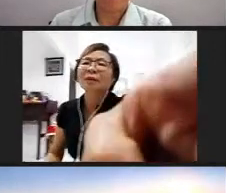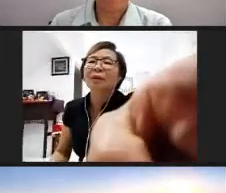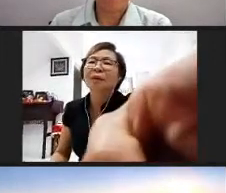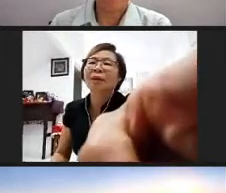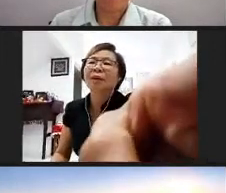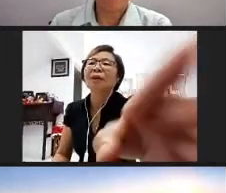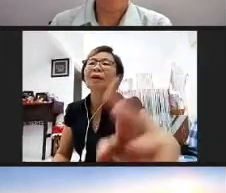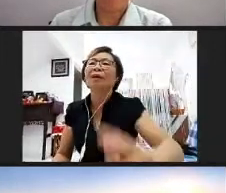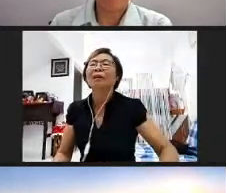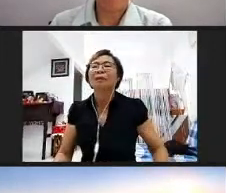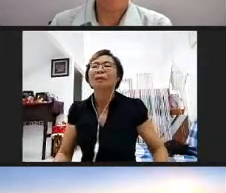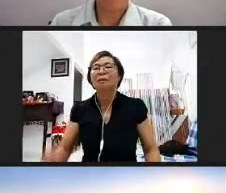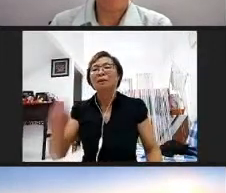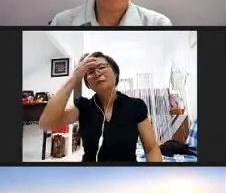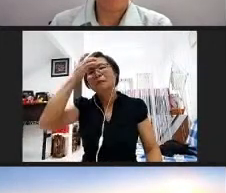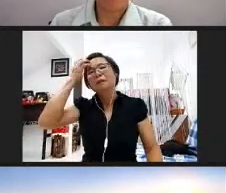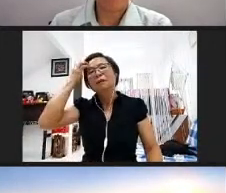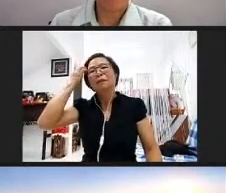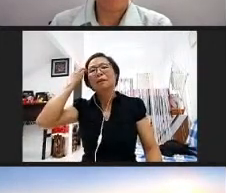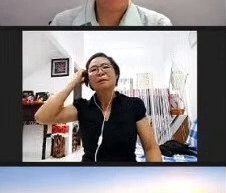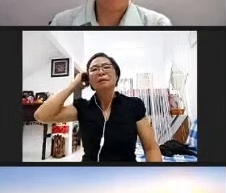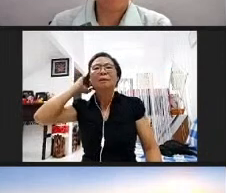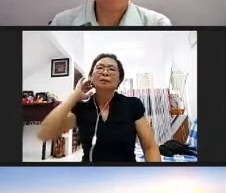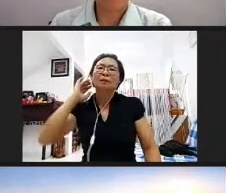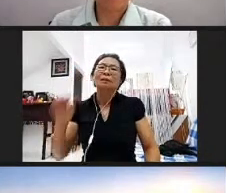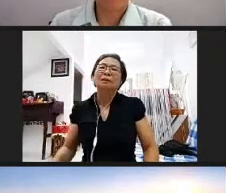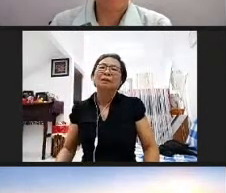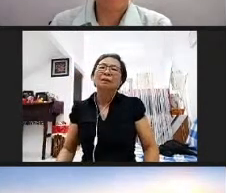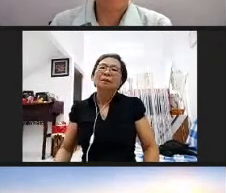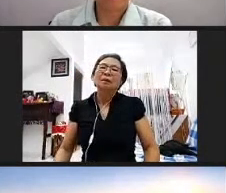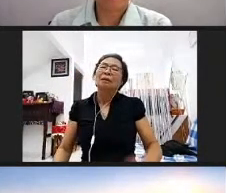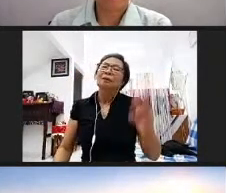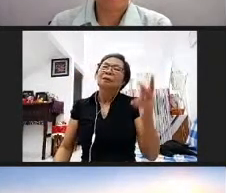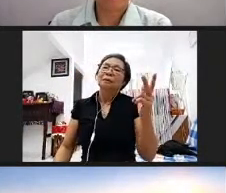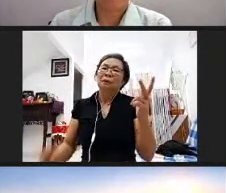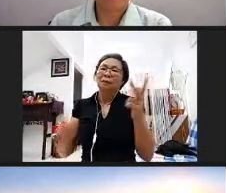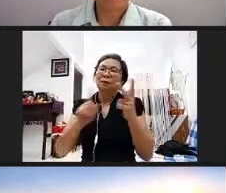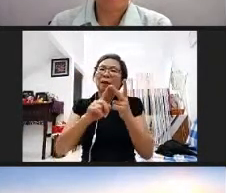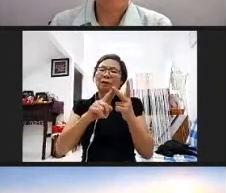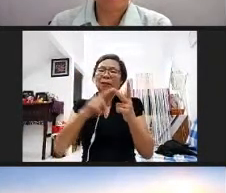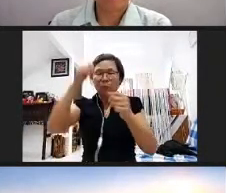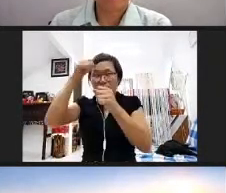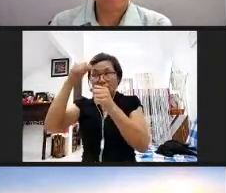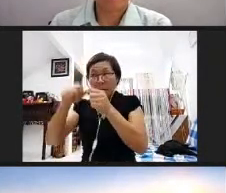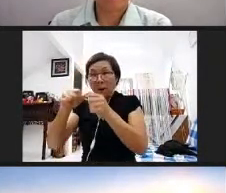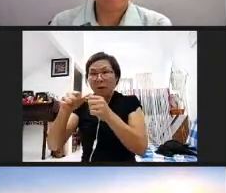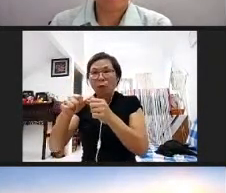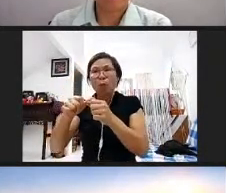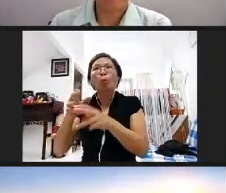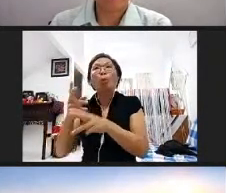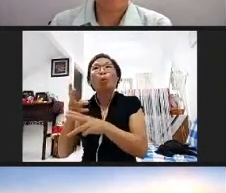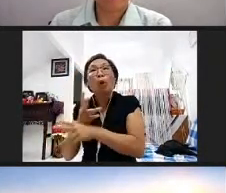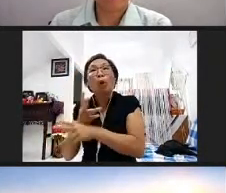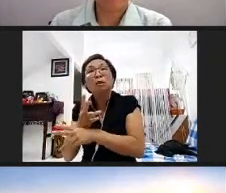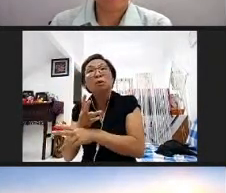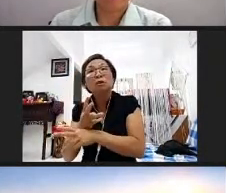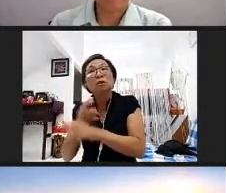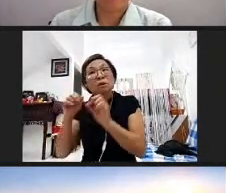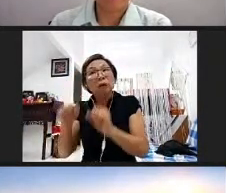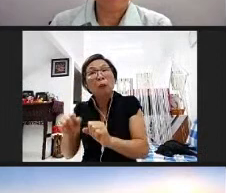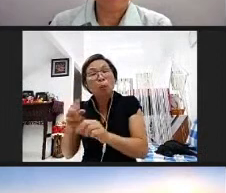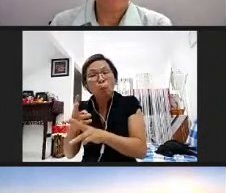coping statement. The third one is we remind ourselves it could have been worse. It could have been